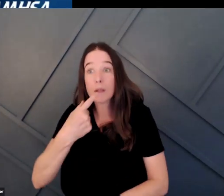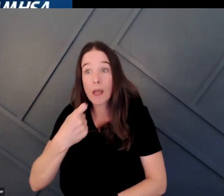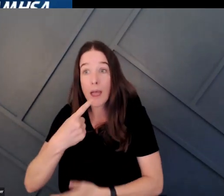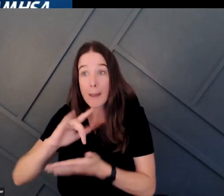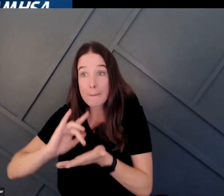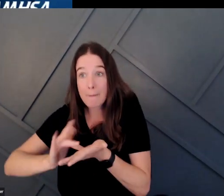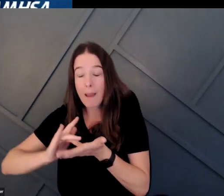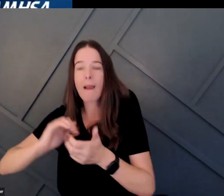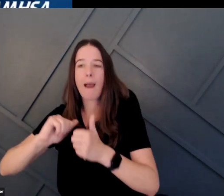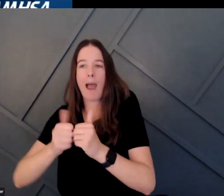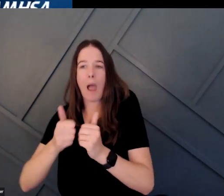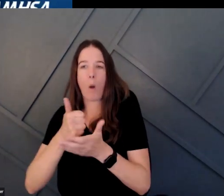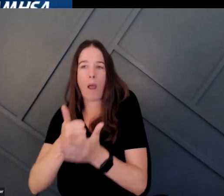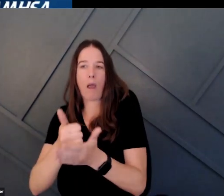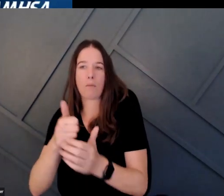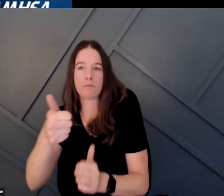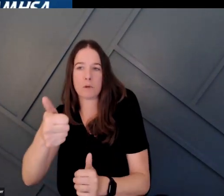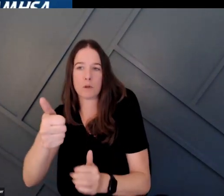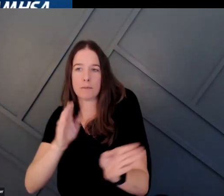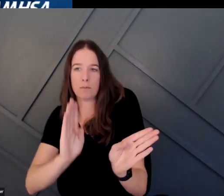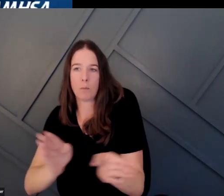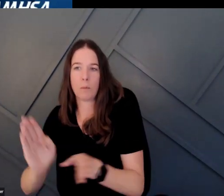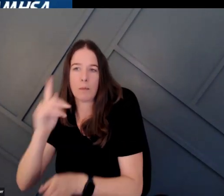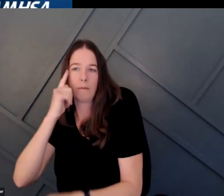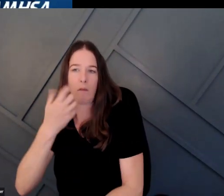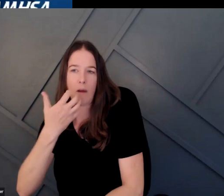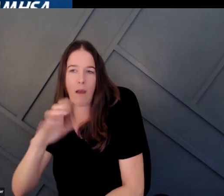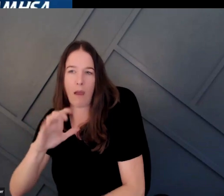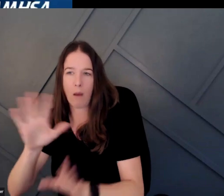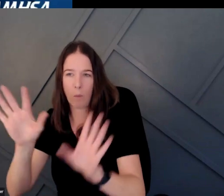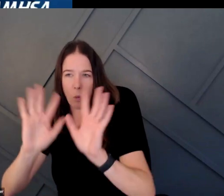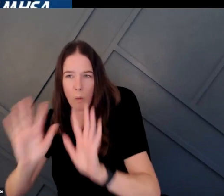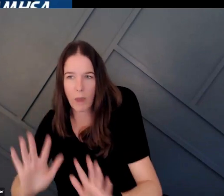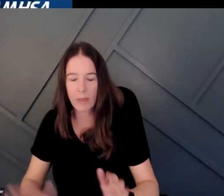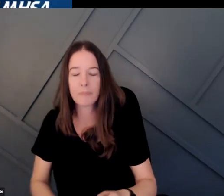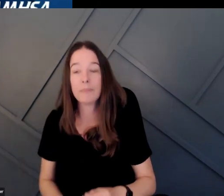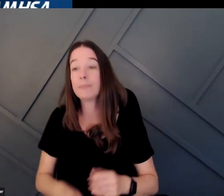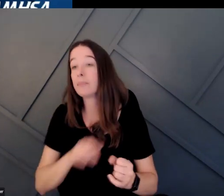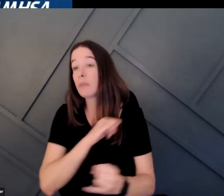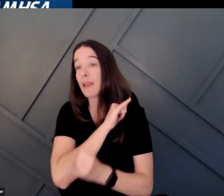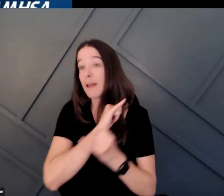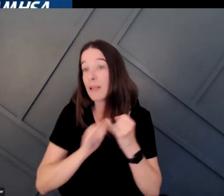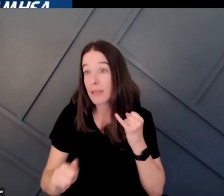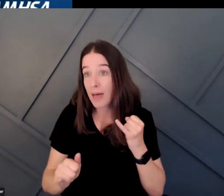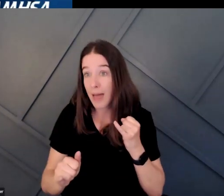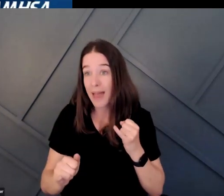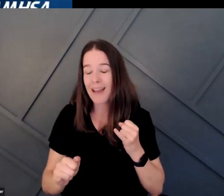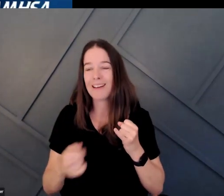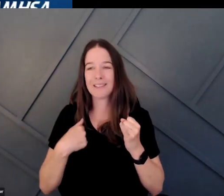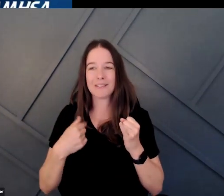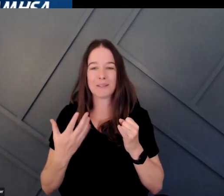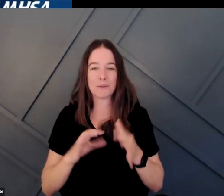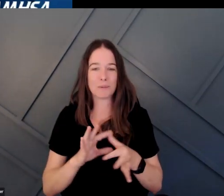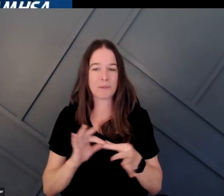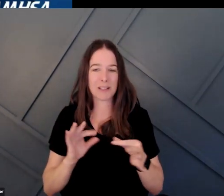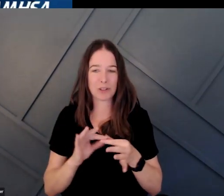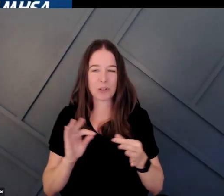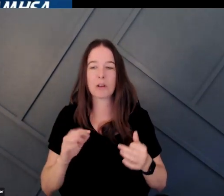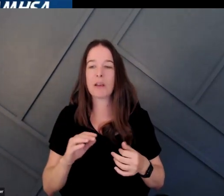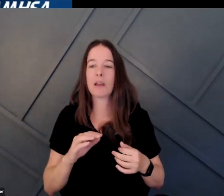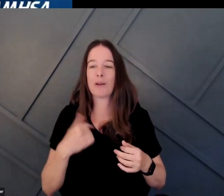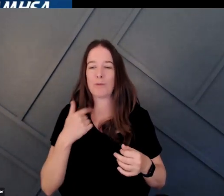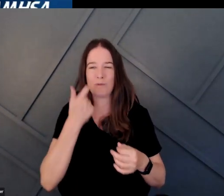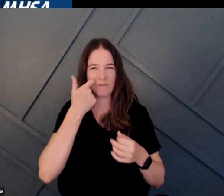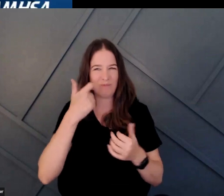And then the last three resources I'm going to mention and then I'll leave it to our questions and answers, is that we just